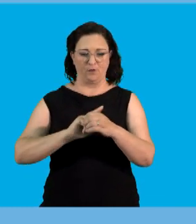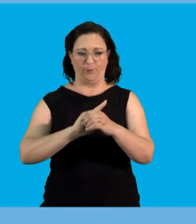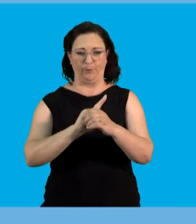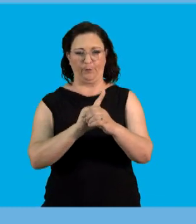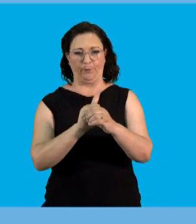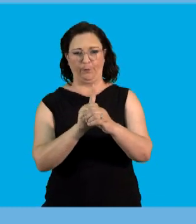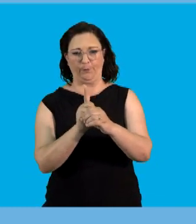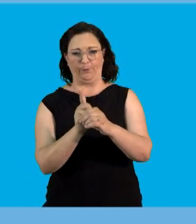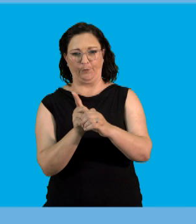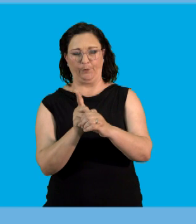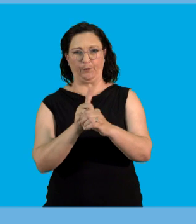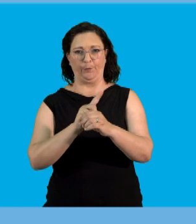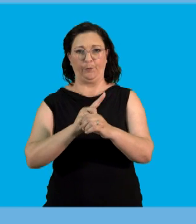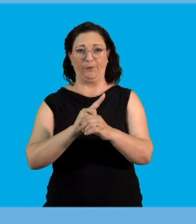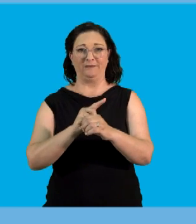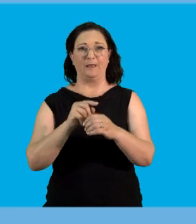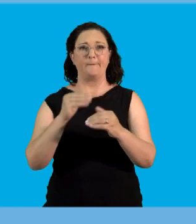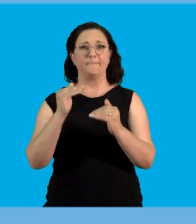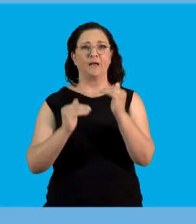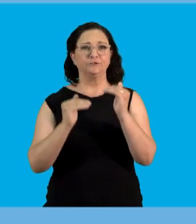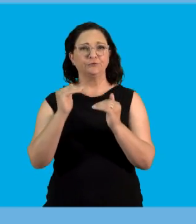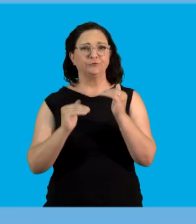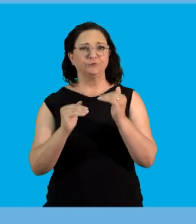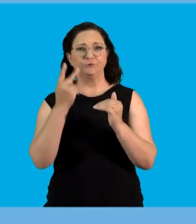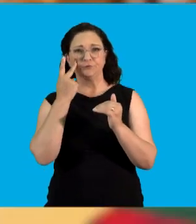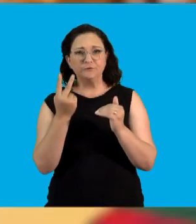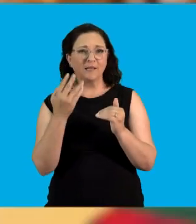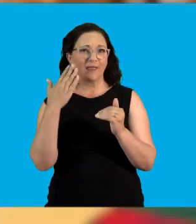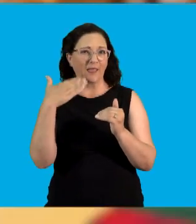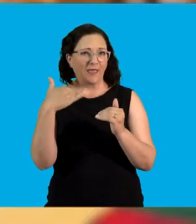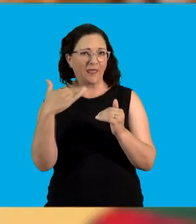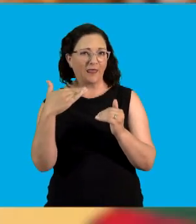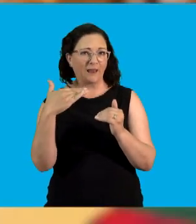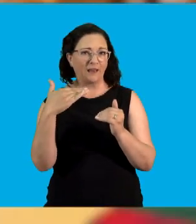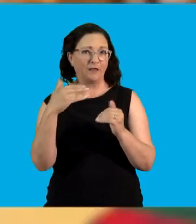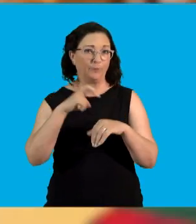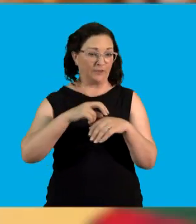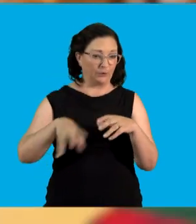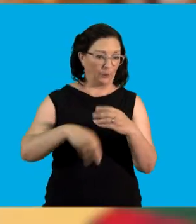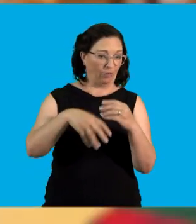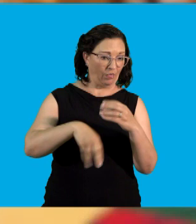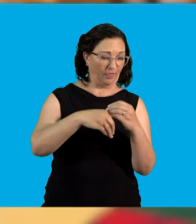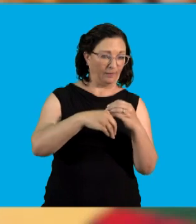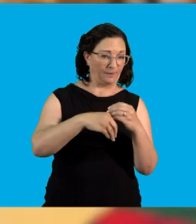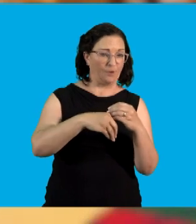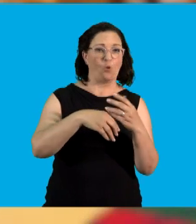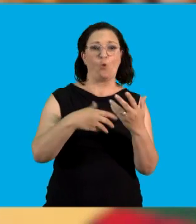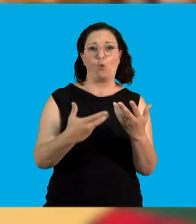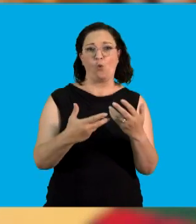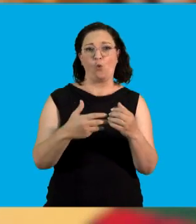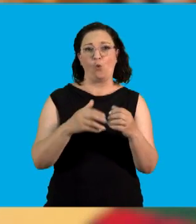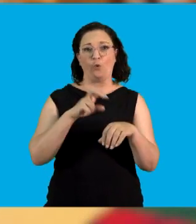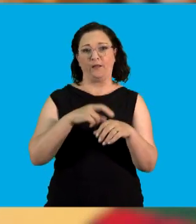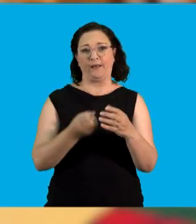is measured using this device, we can also now find out how much air pressure do we need to add onto the